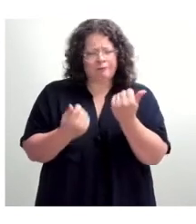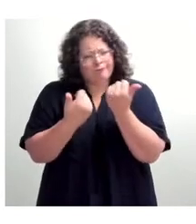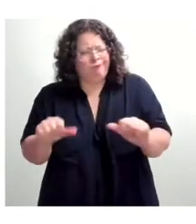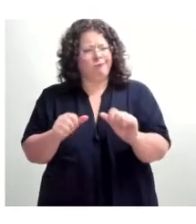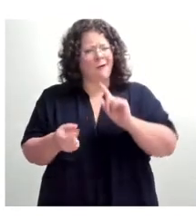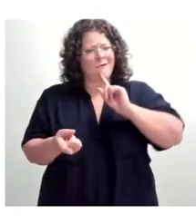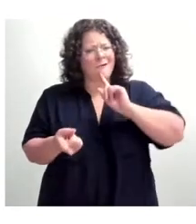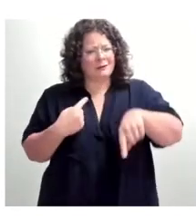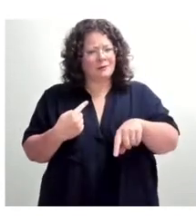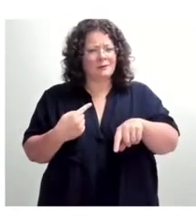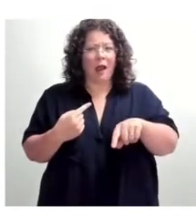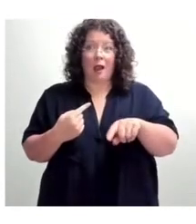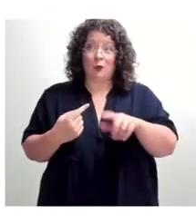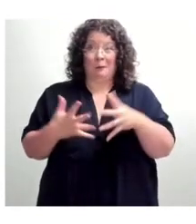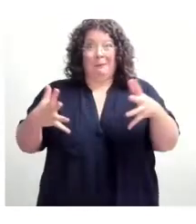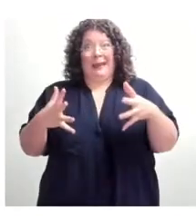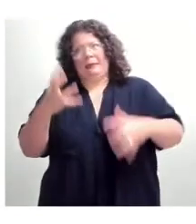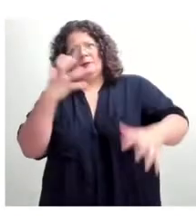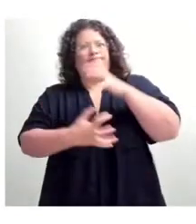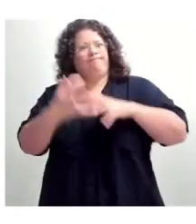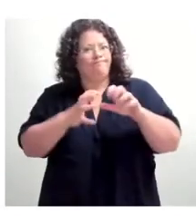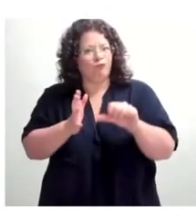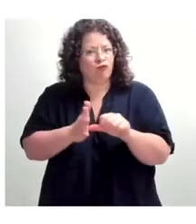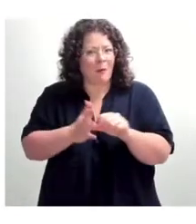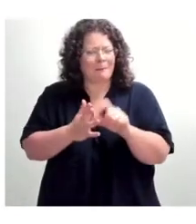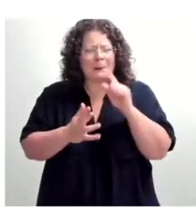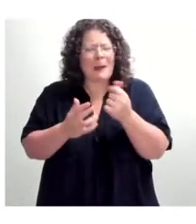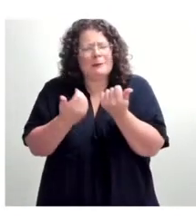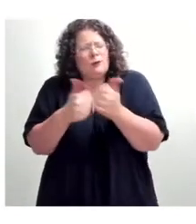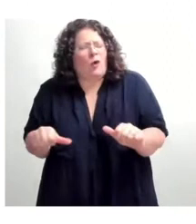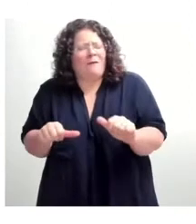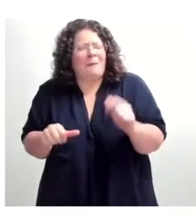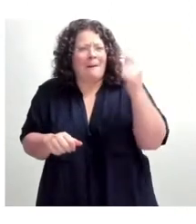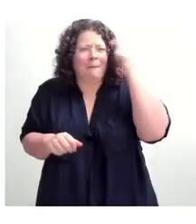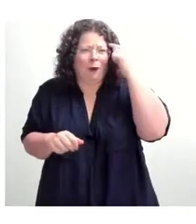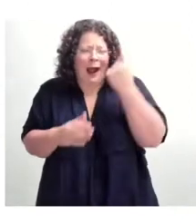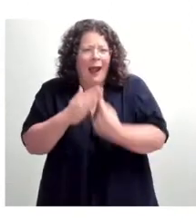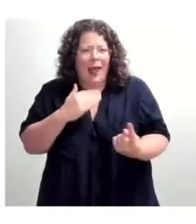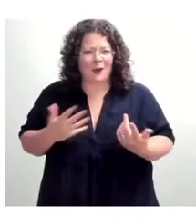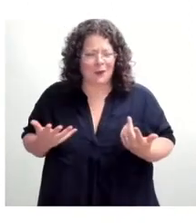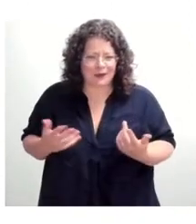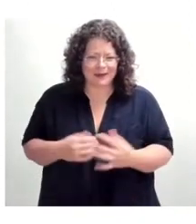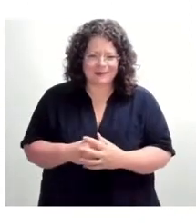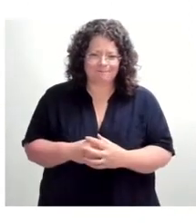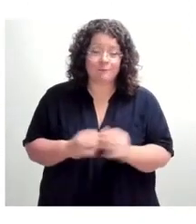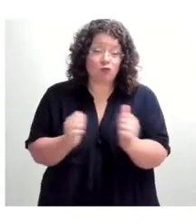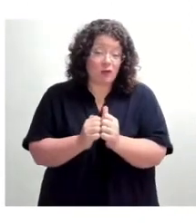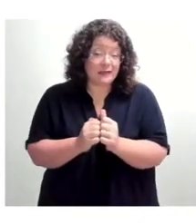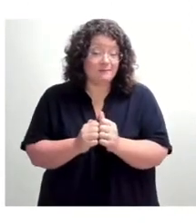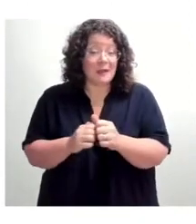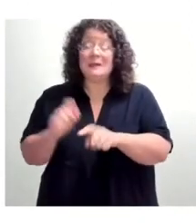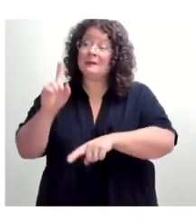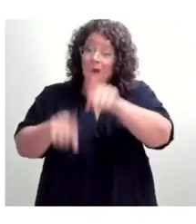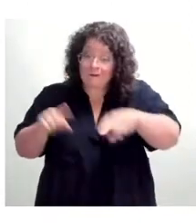perspective is so massively important. Thank you guys for that. As we kind of come to the end